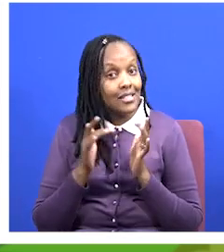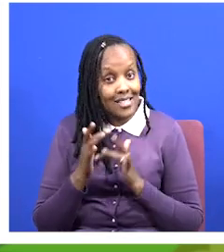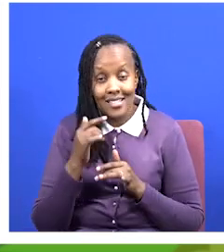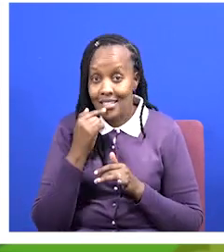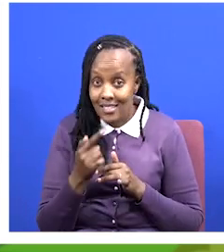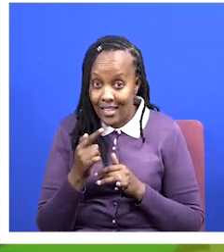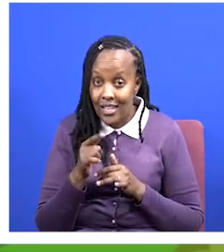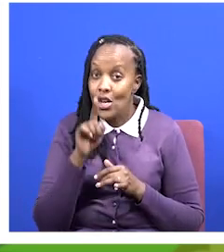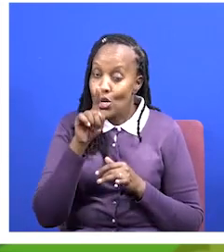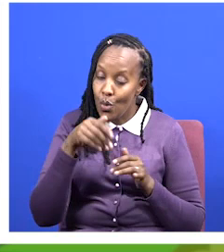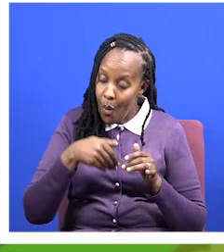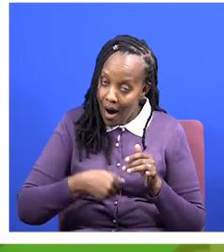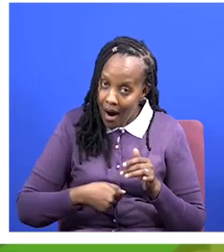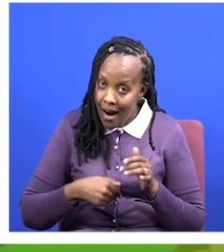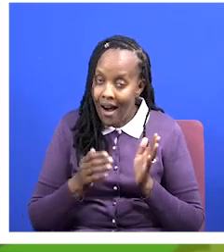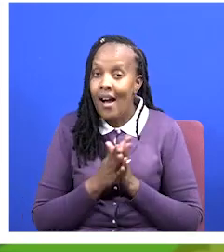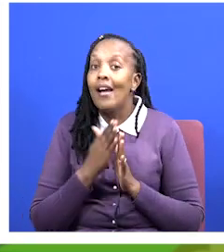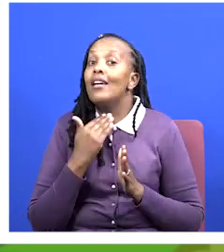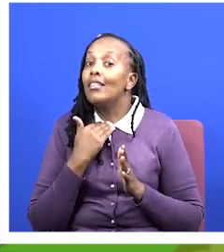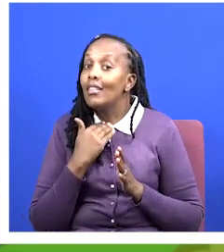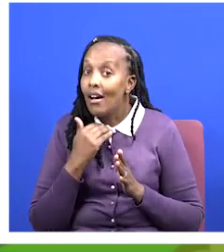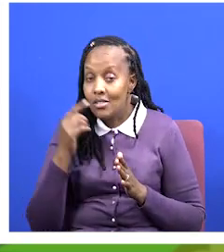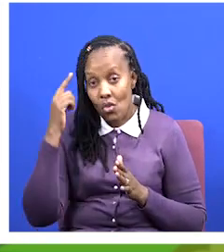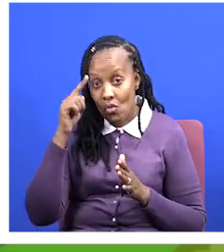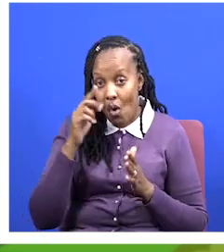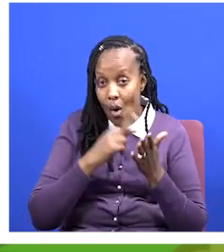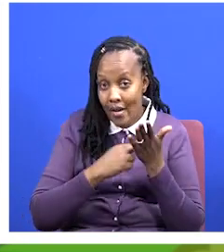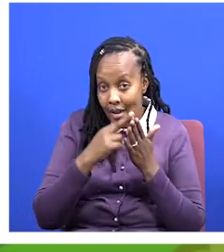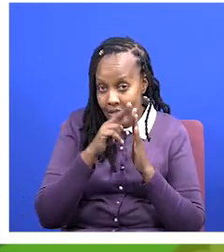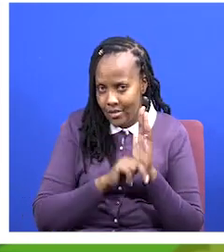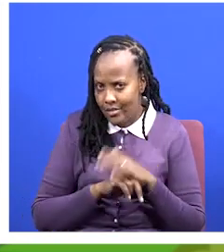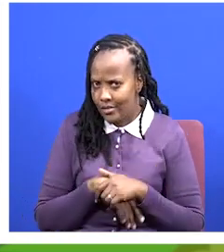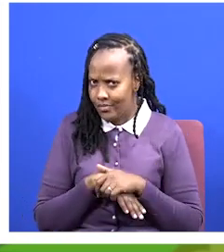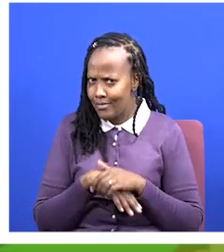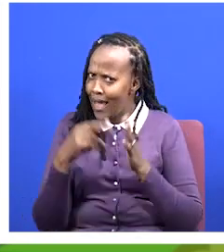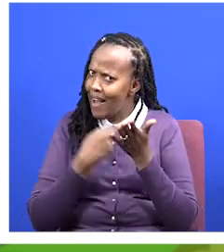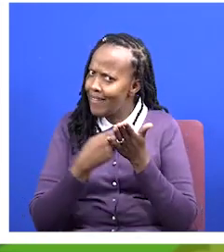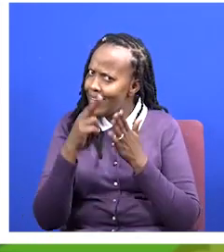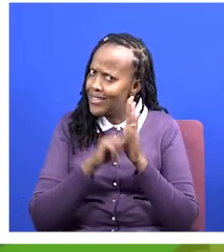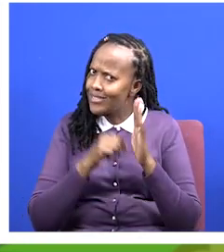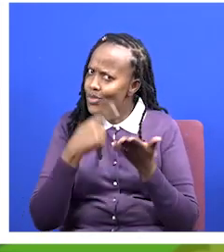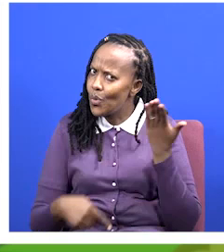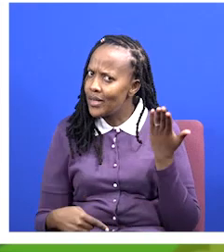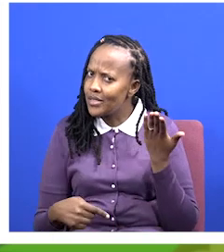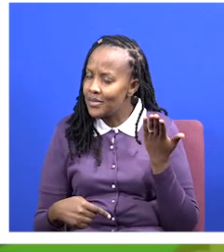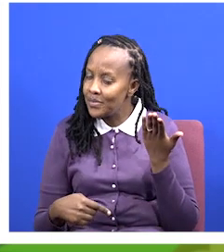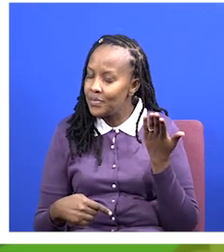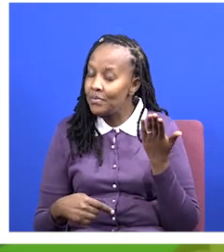said, you hunger and thirst for righteousness. What is righteousness?